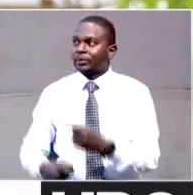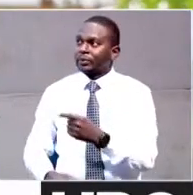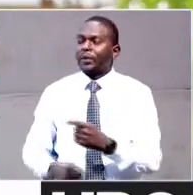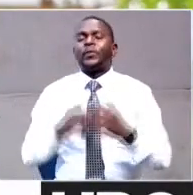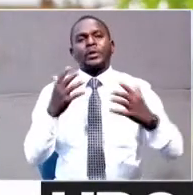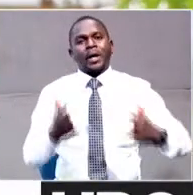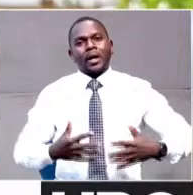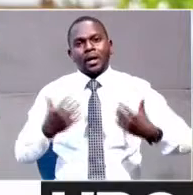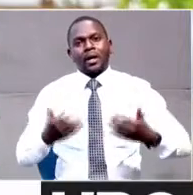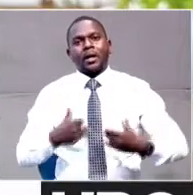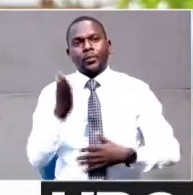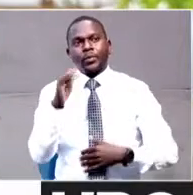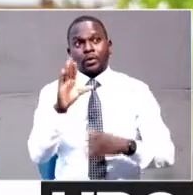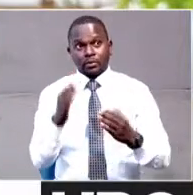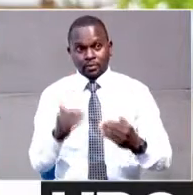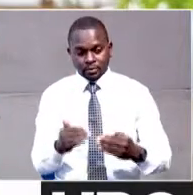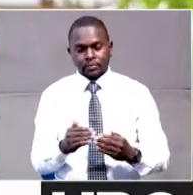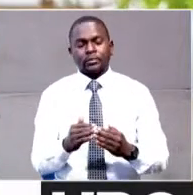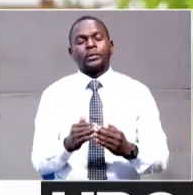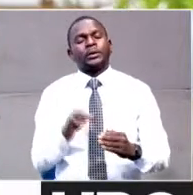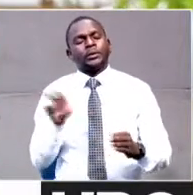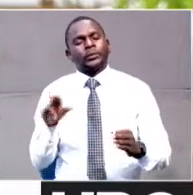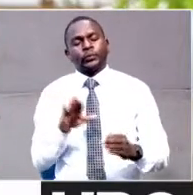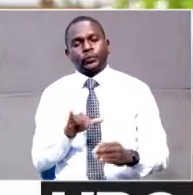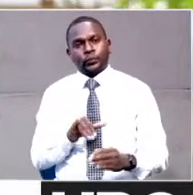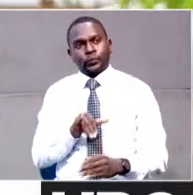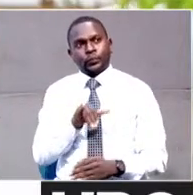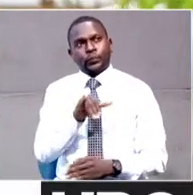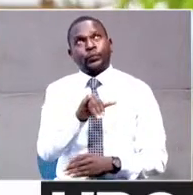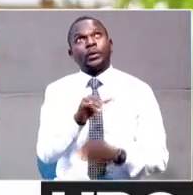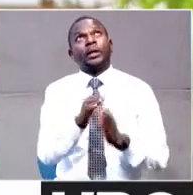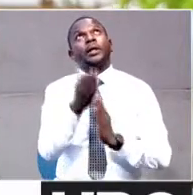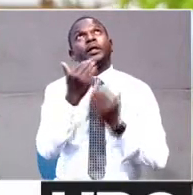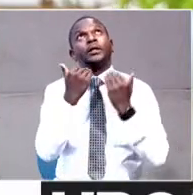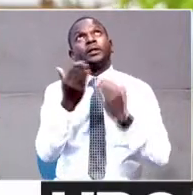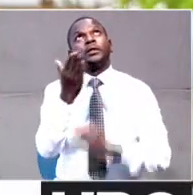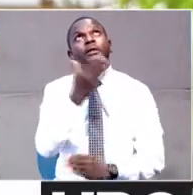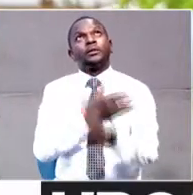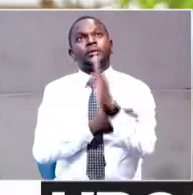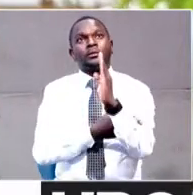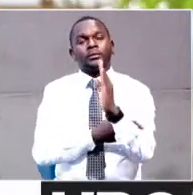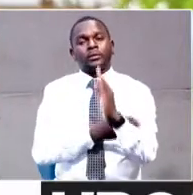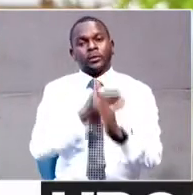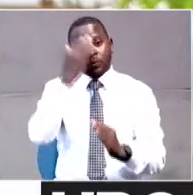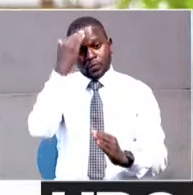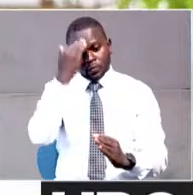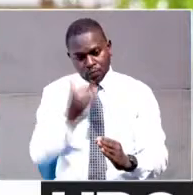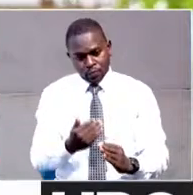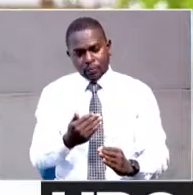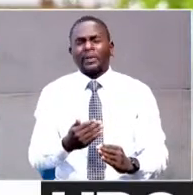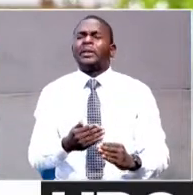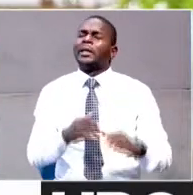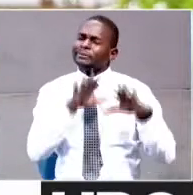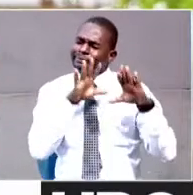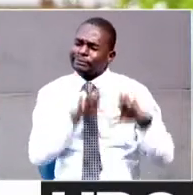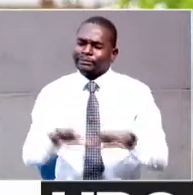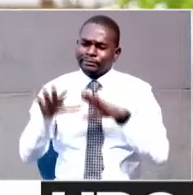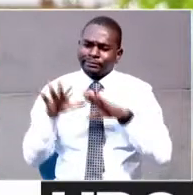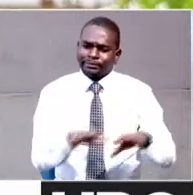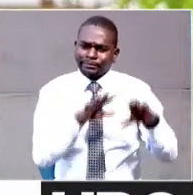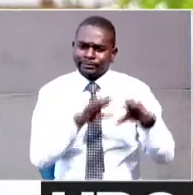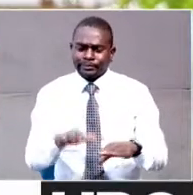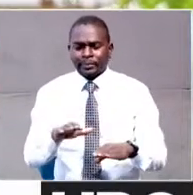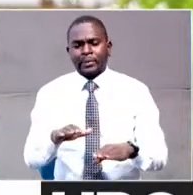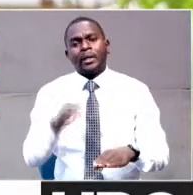happy. On the plane, I could just thank God. Because it was very harsh there, because I knew